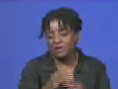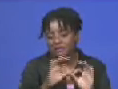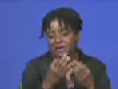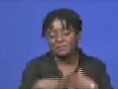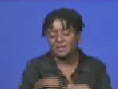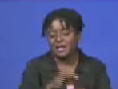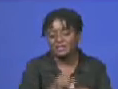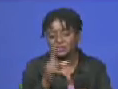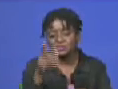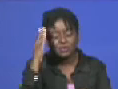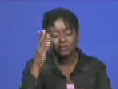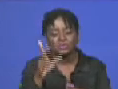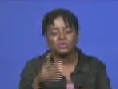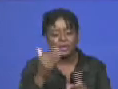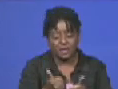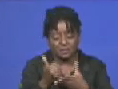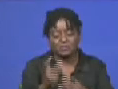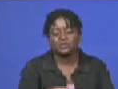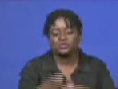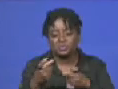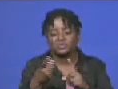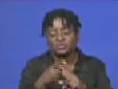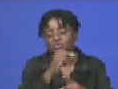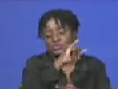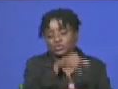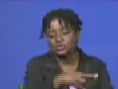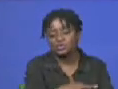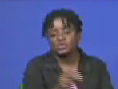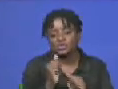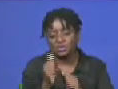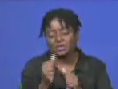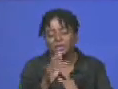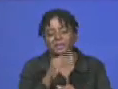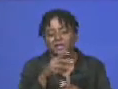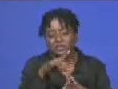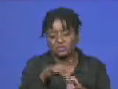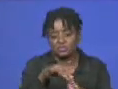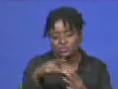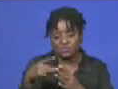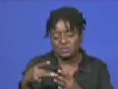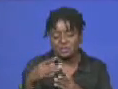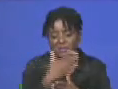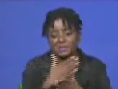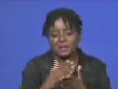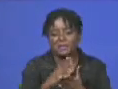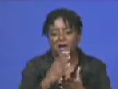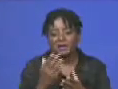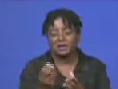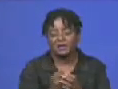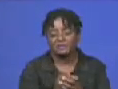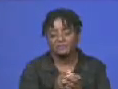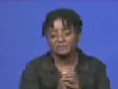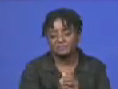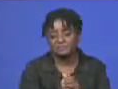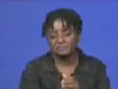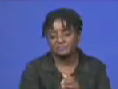can choose to help contribute by Junior Junkanoo, by choosing to be a part of that purchase experience for everyone.